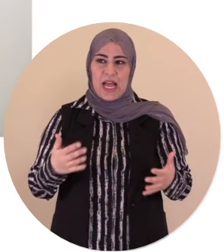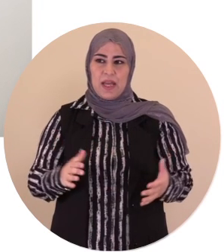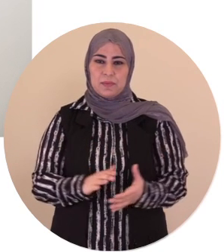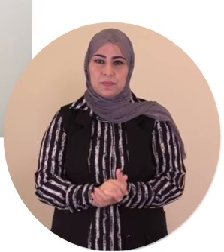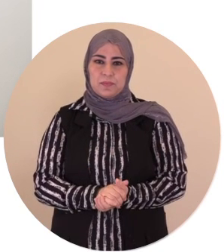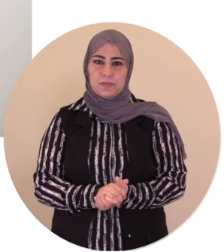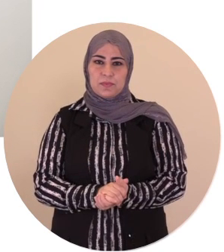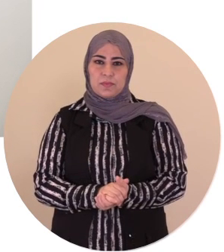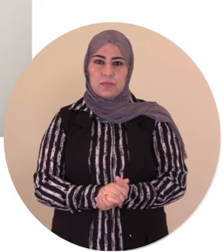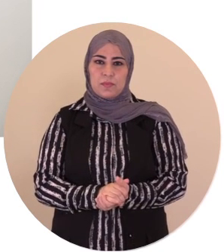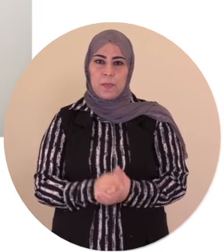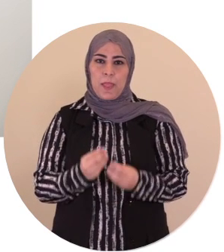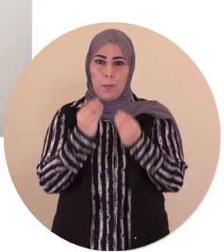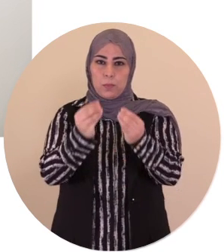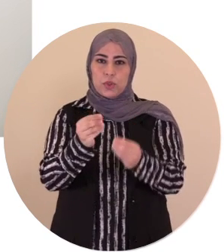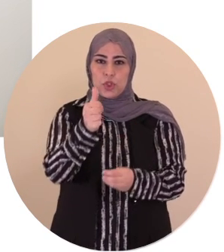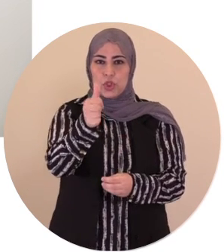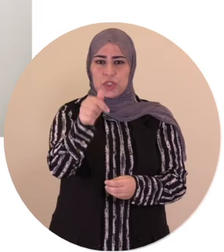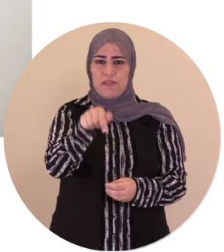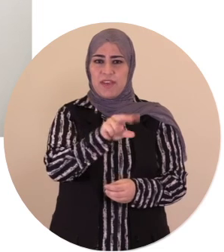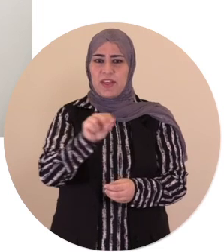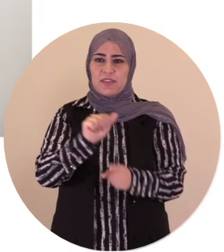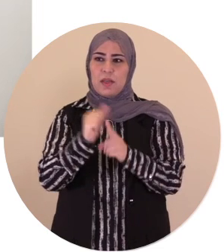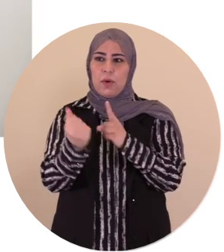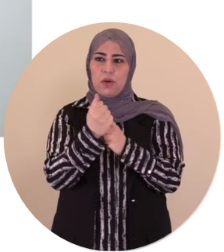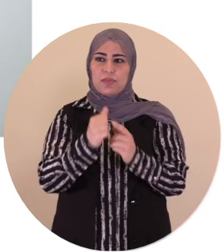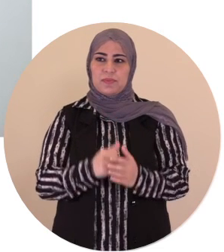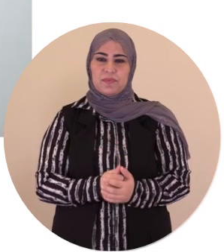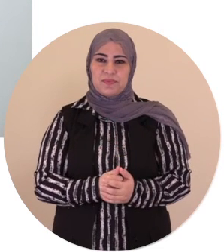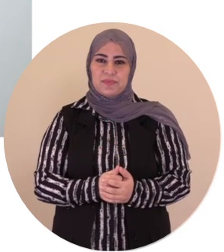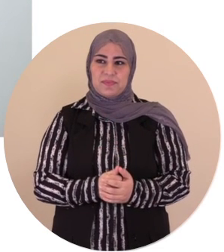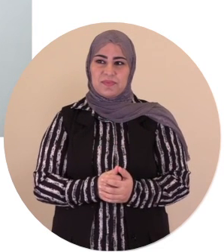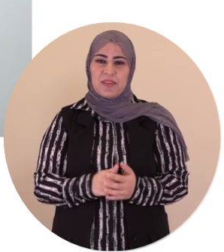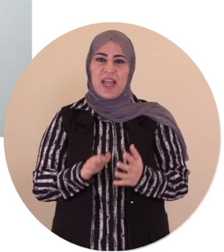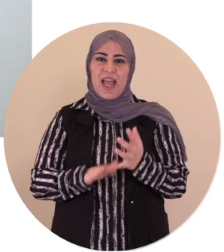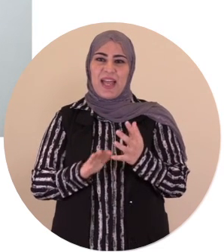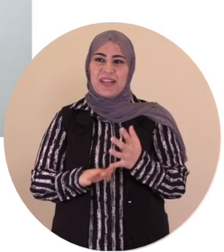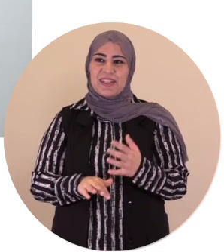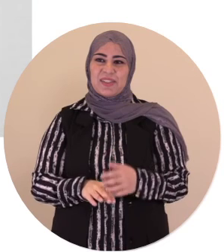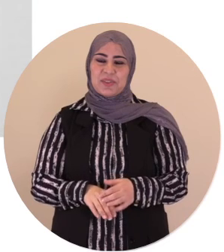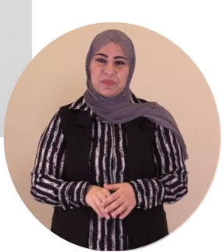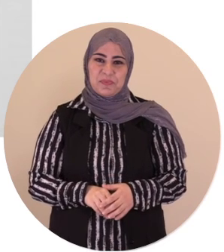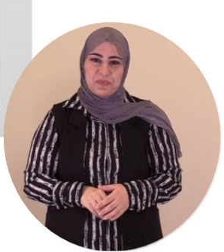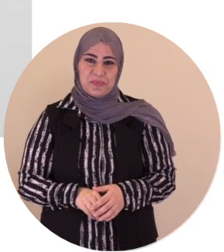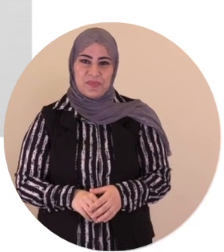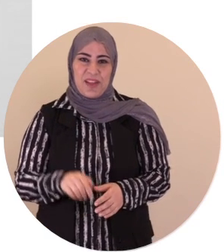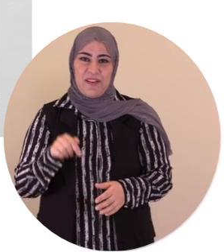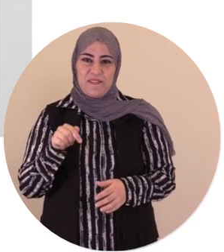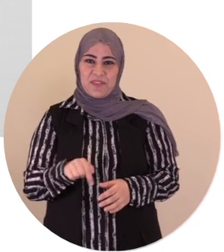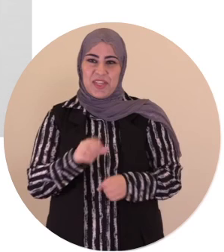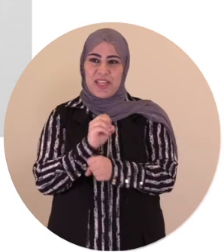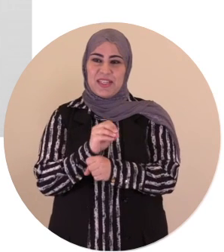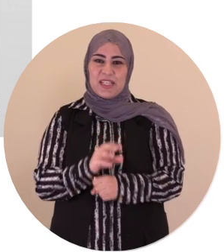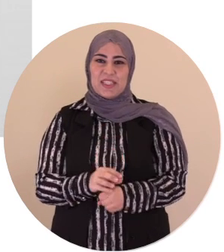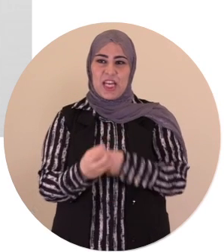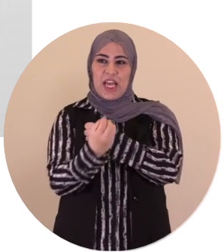simple. Always put yourself in that situation and write down what you would say. This brings us to the end of our episode. In this episode, we covered